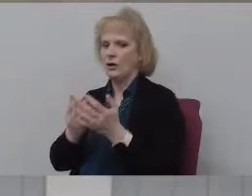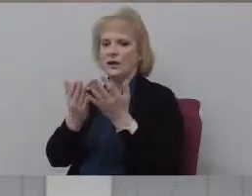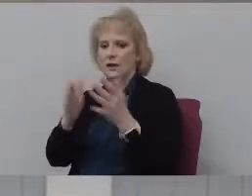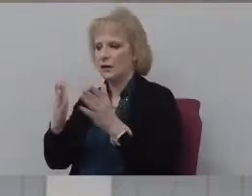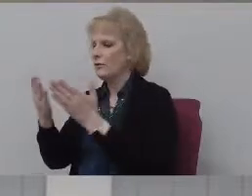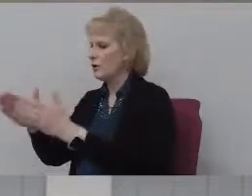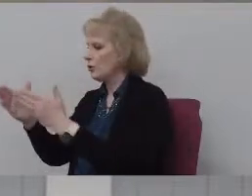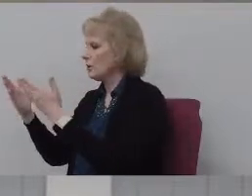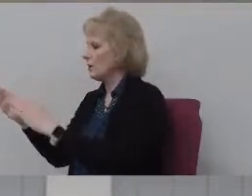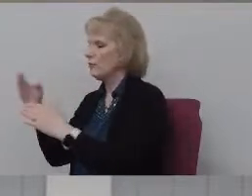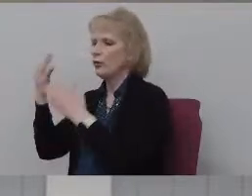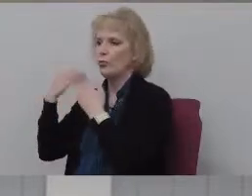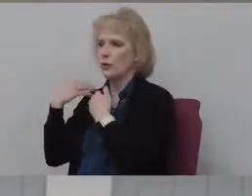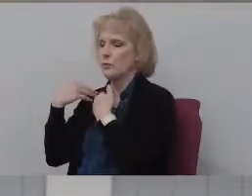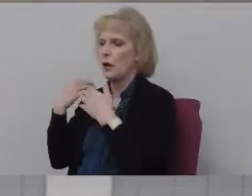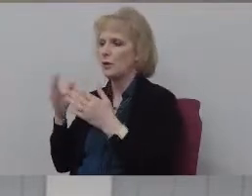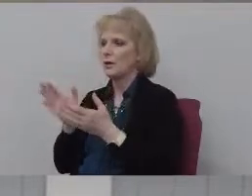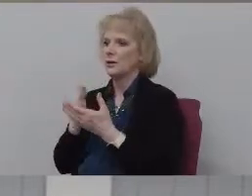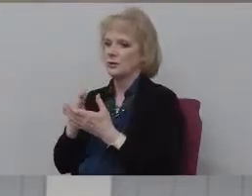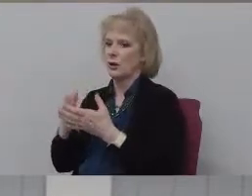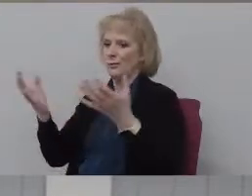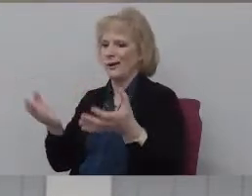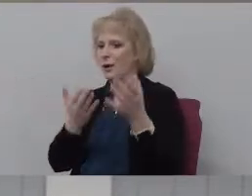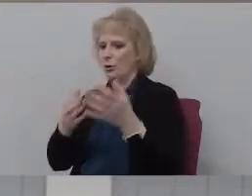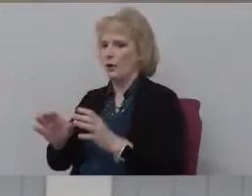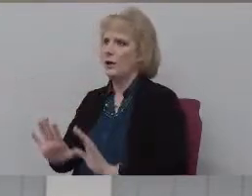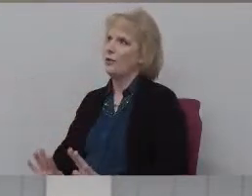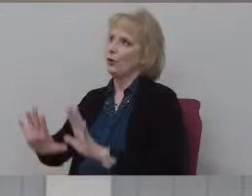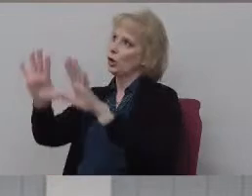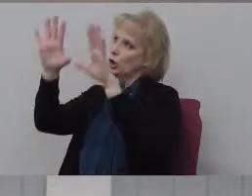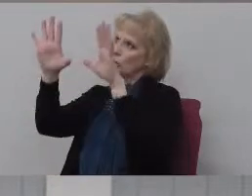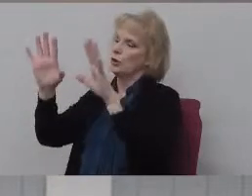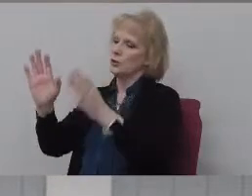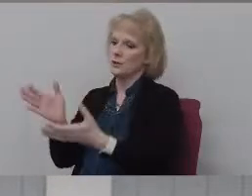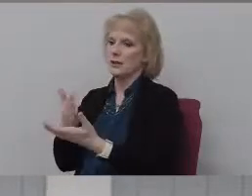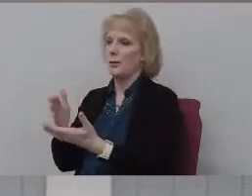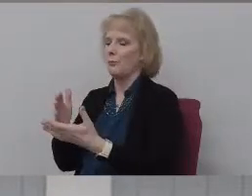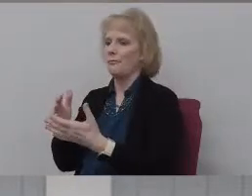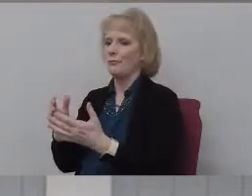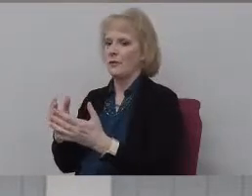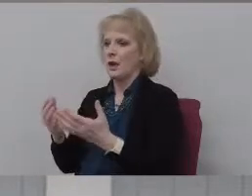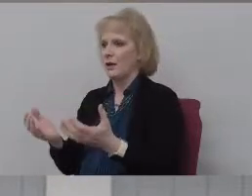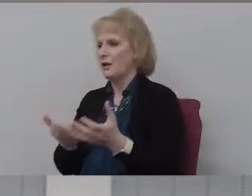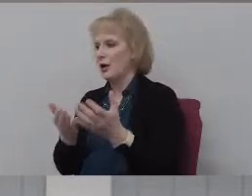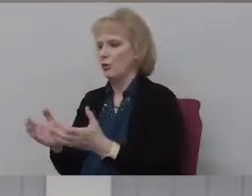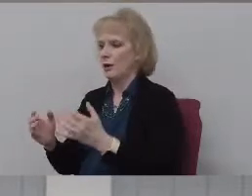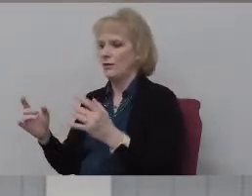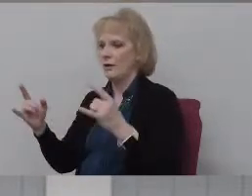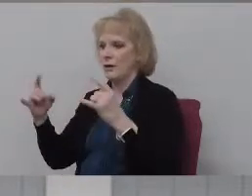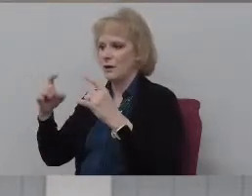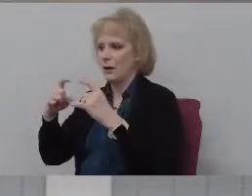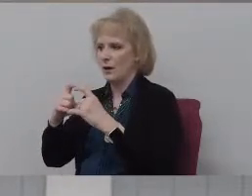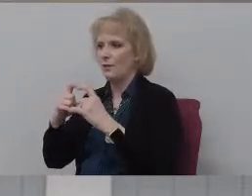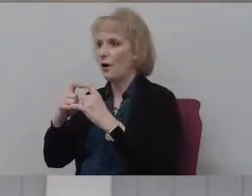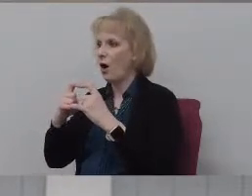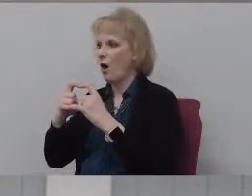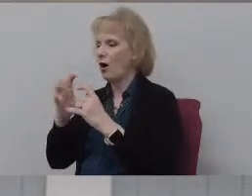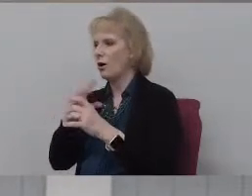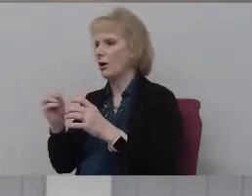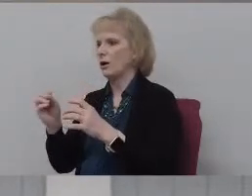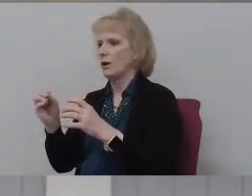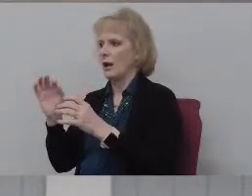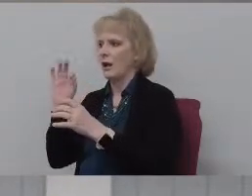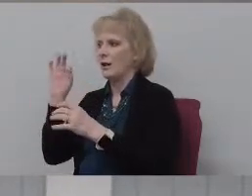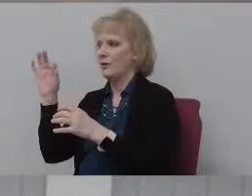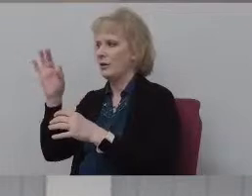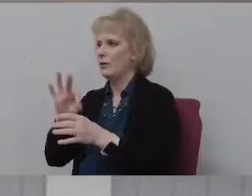of them were to carry the curtains, the walls, and some of them were to carry the ark, and some of them were to carry the furniture in the